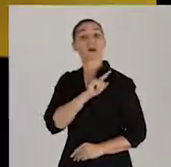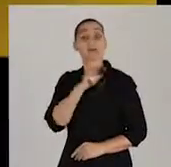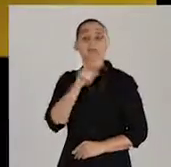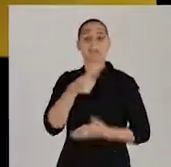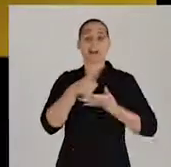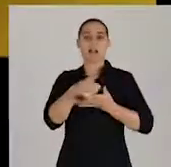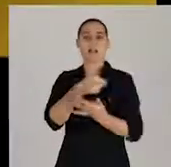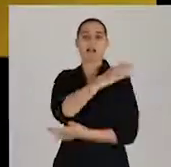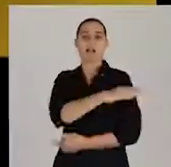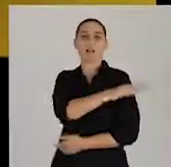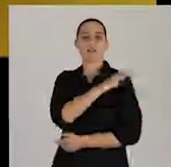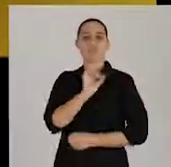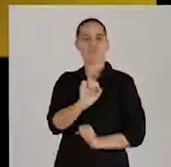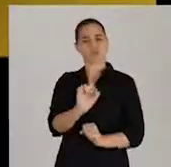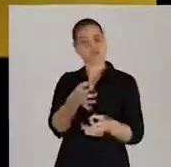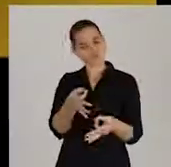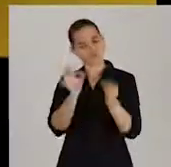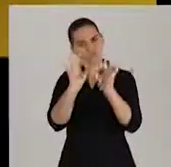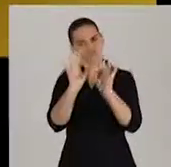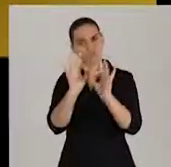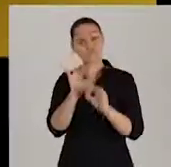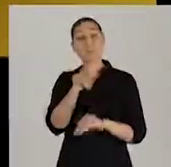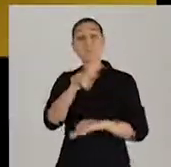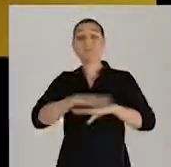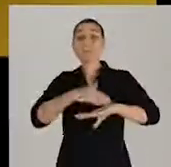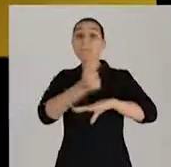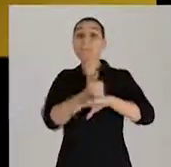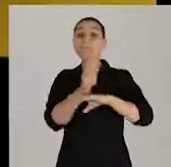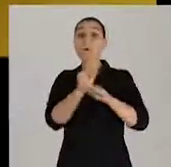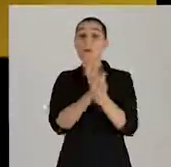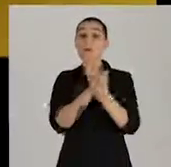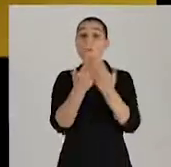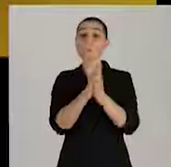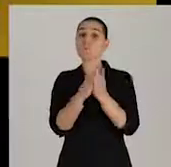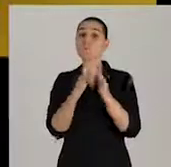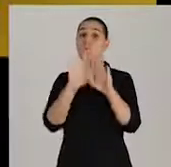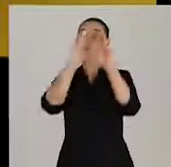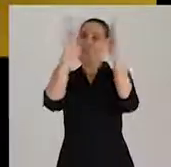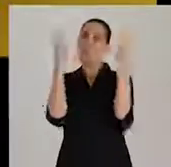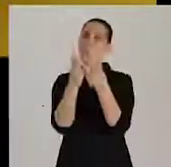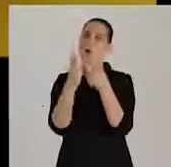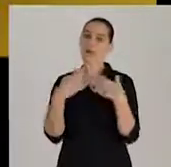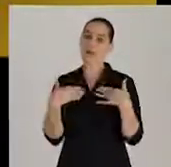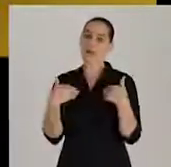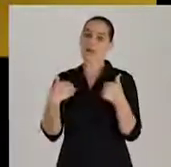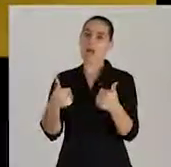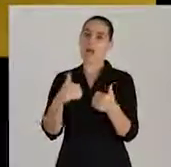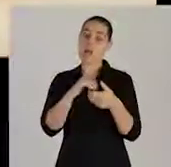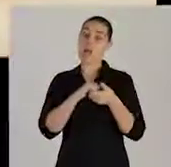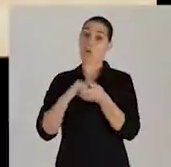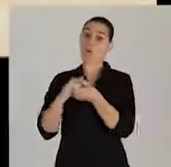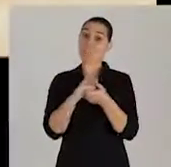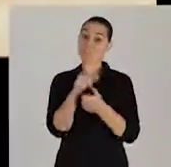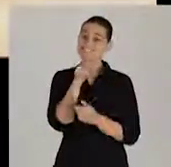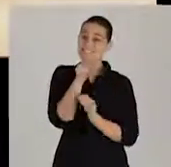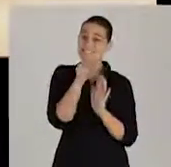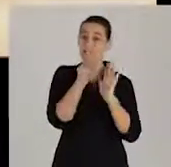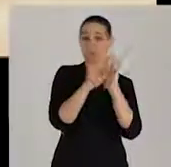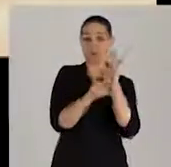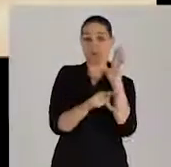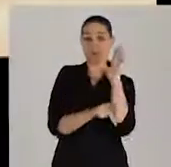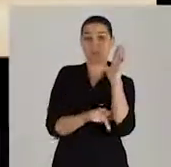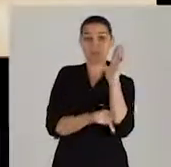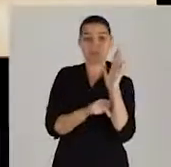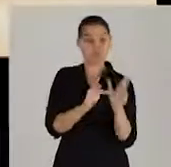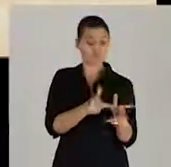on TB infection control in healthcare facilities, congregate settings, and households. Use this